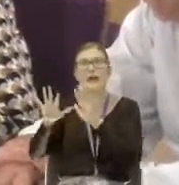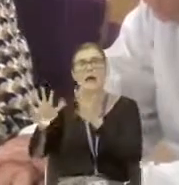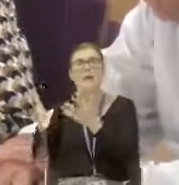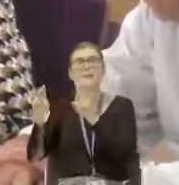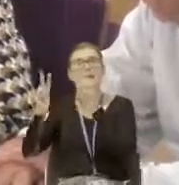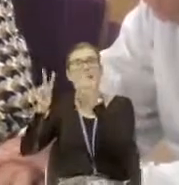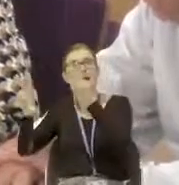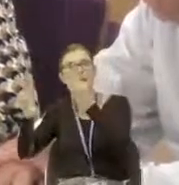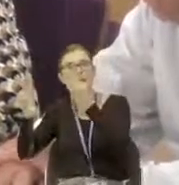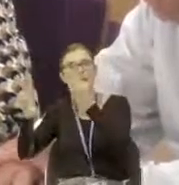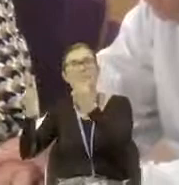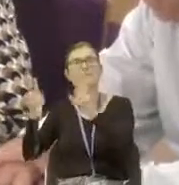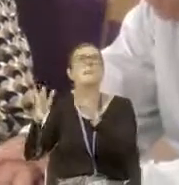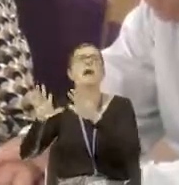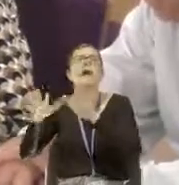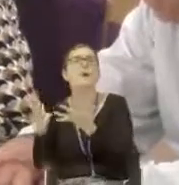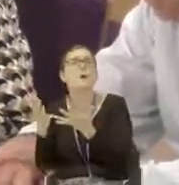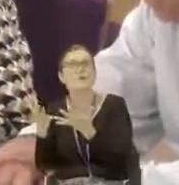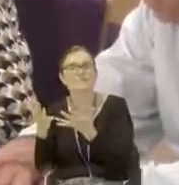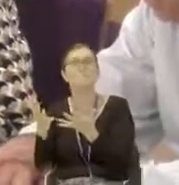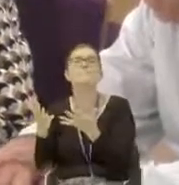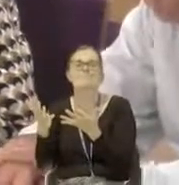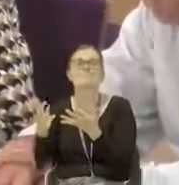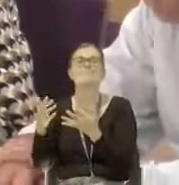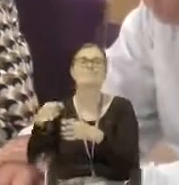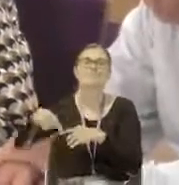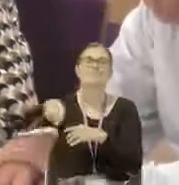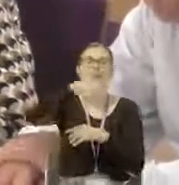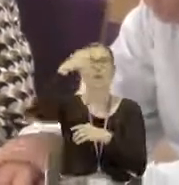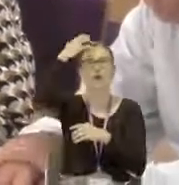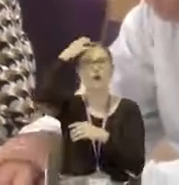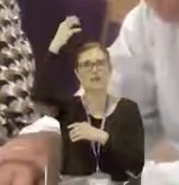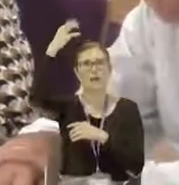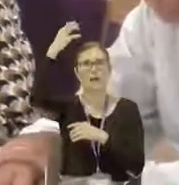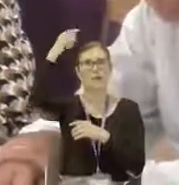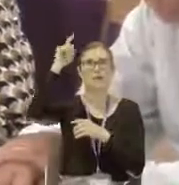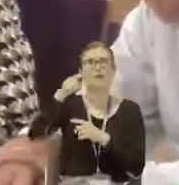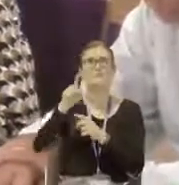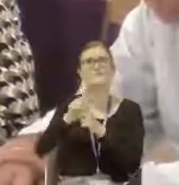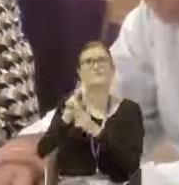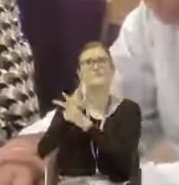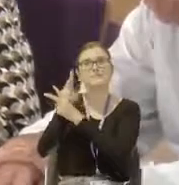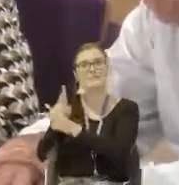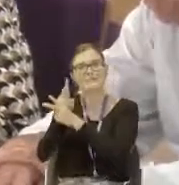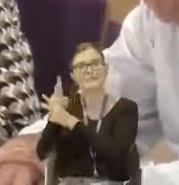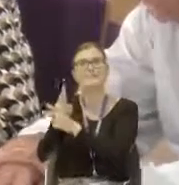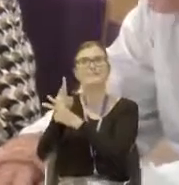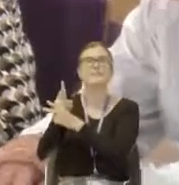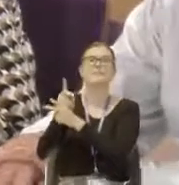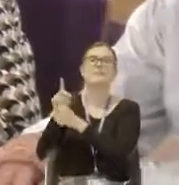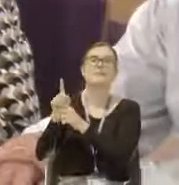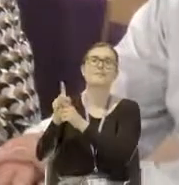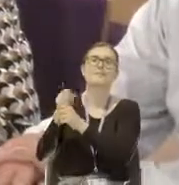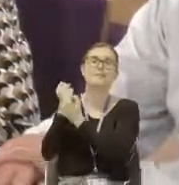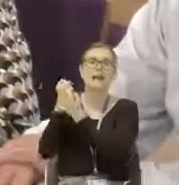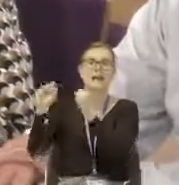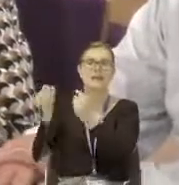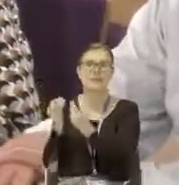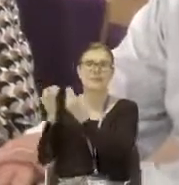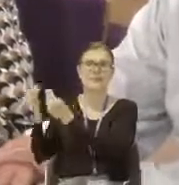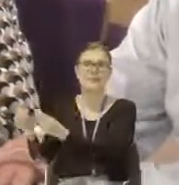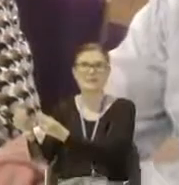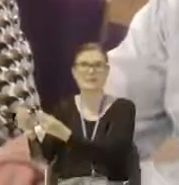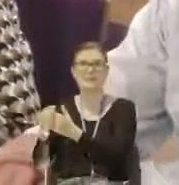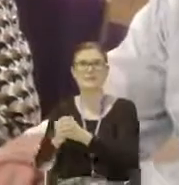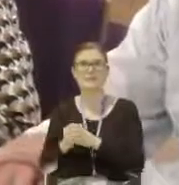Multilateralism and multi-level must be the way forward. Cooperation and coordination are key factors